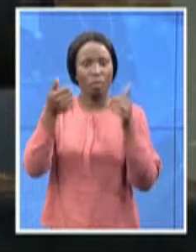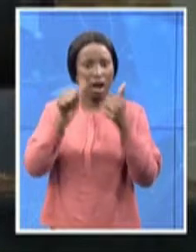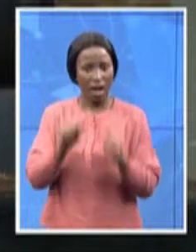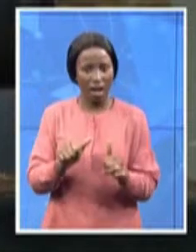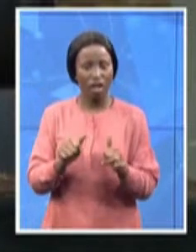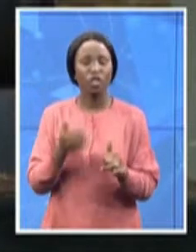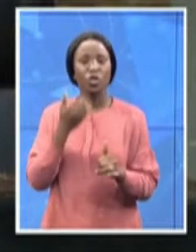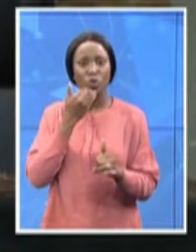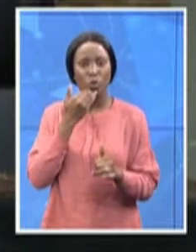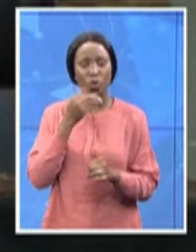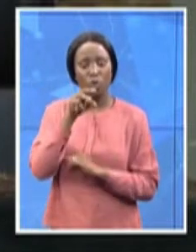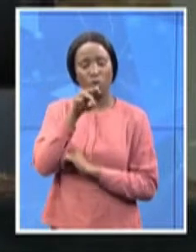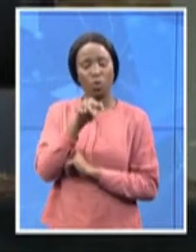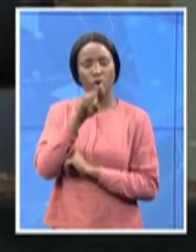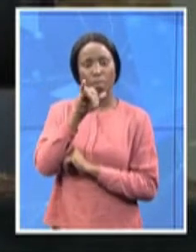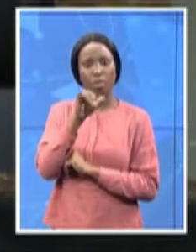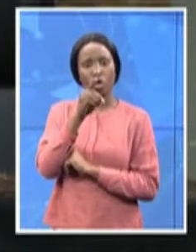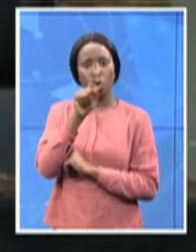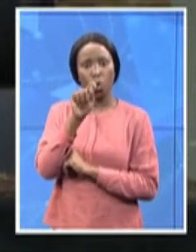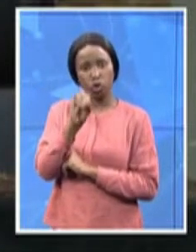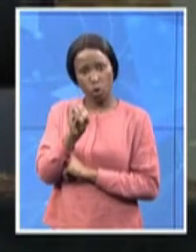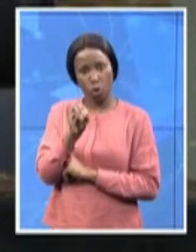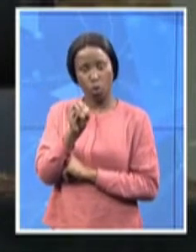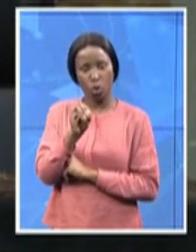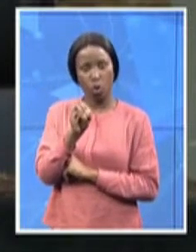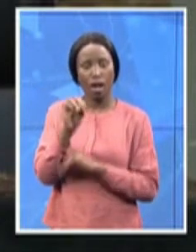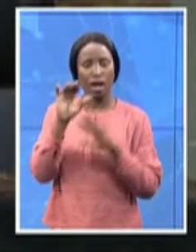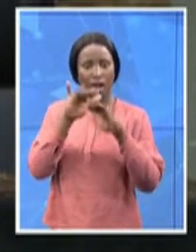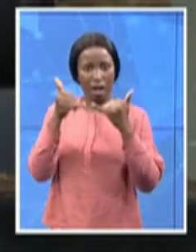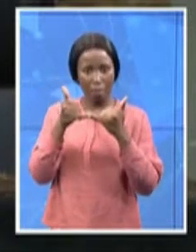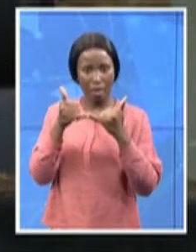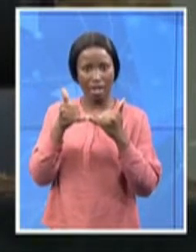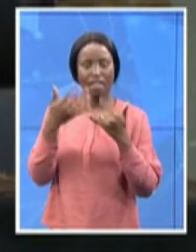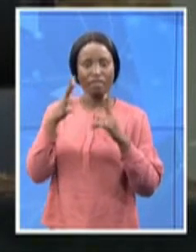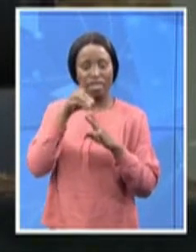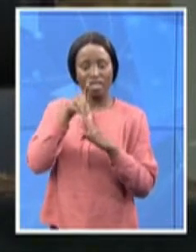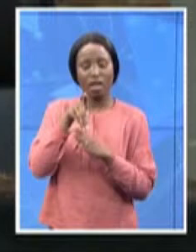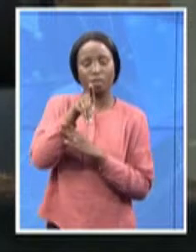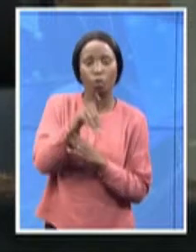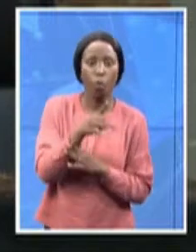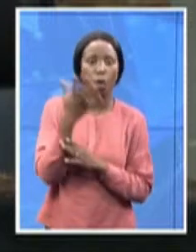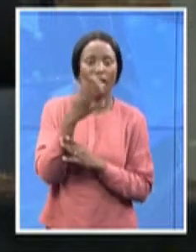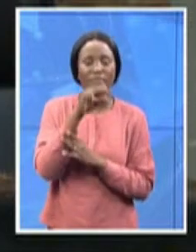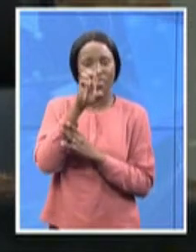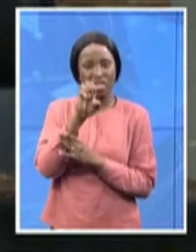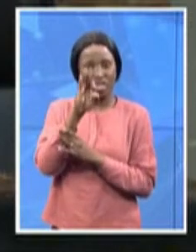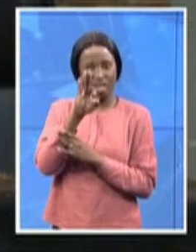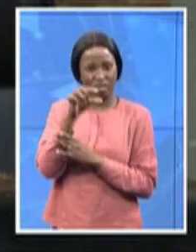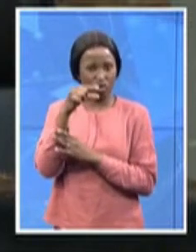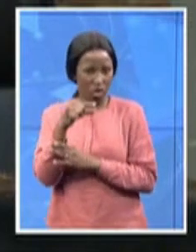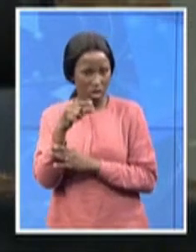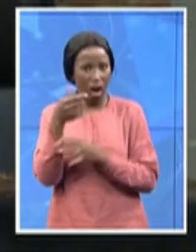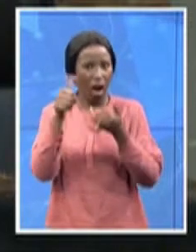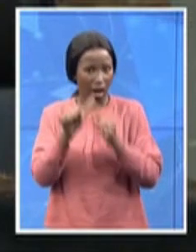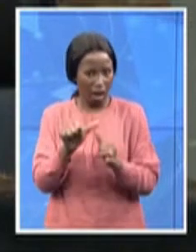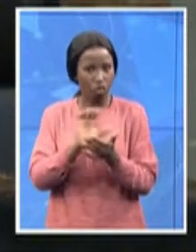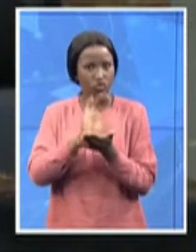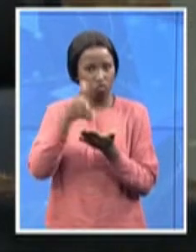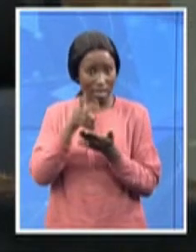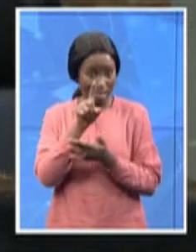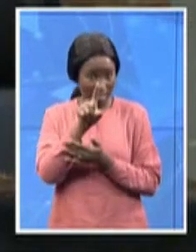the EFG2 account. Those records also showed that an amount of